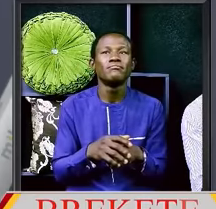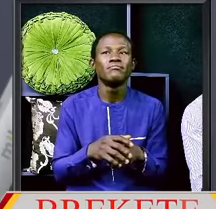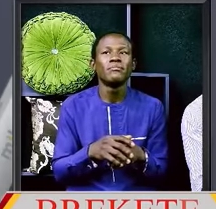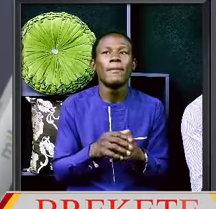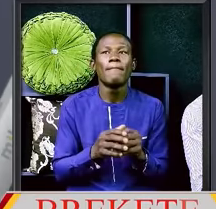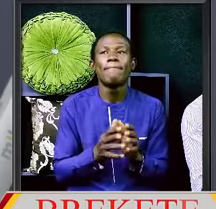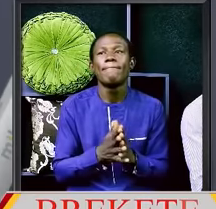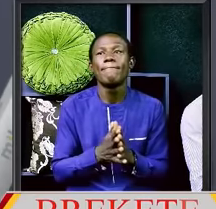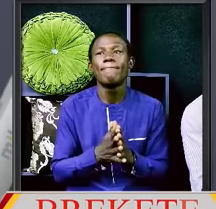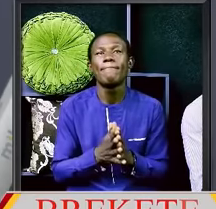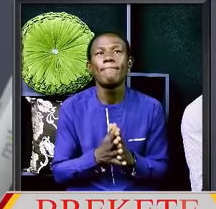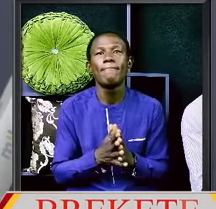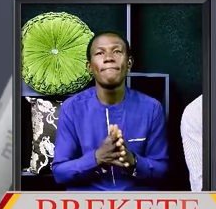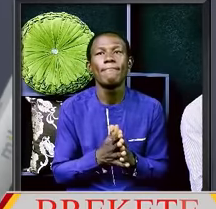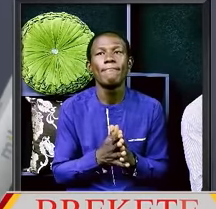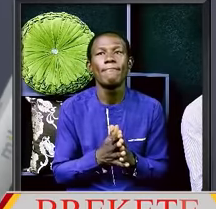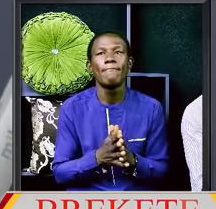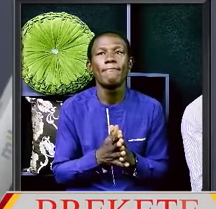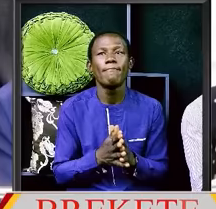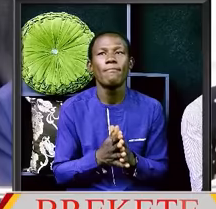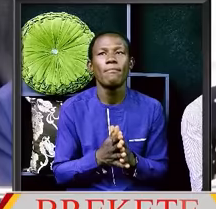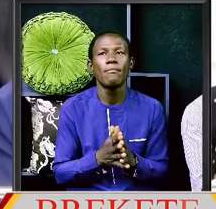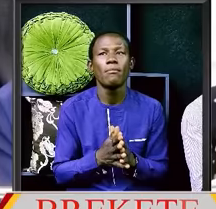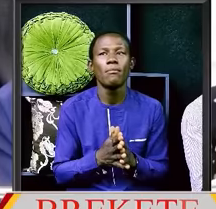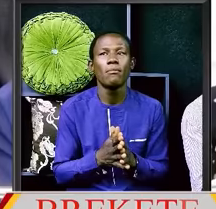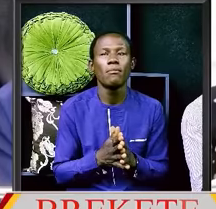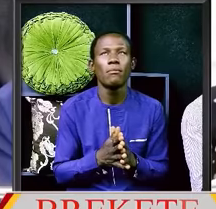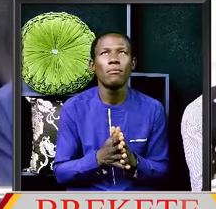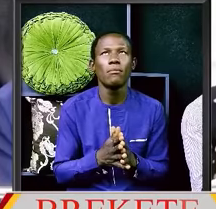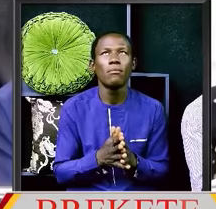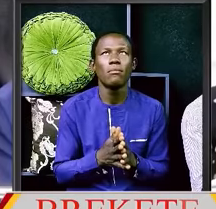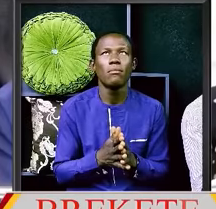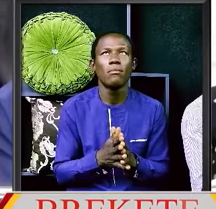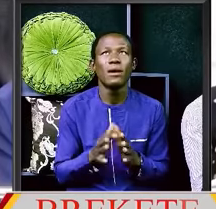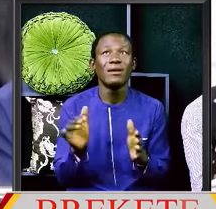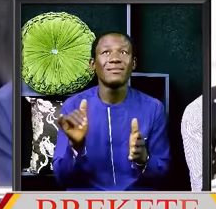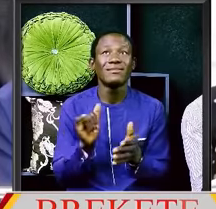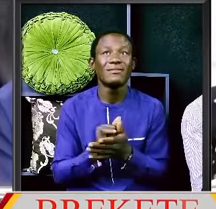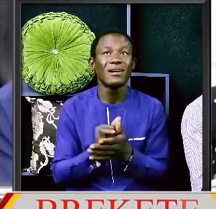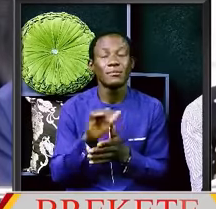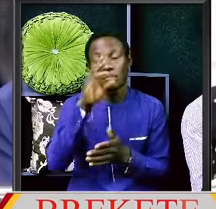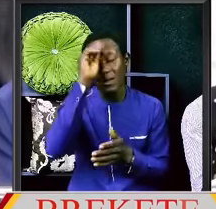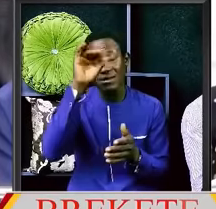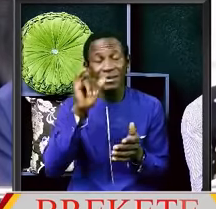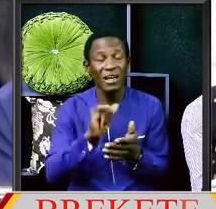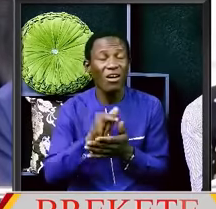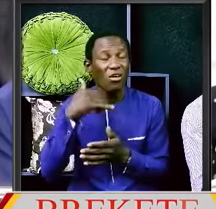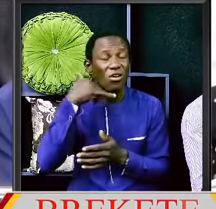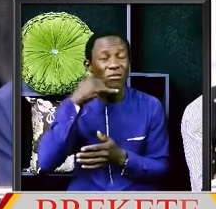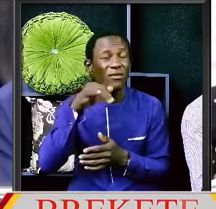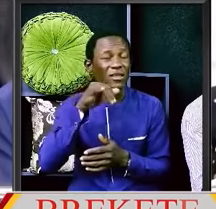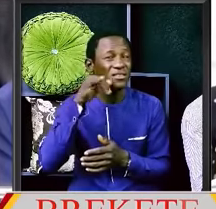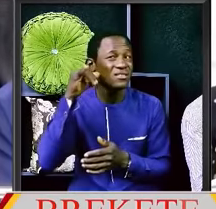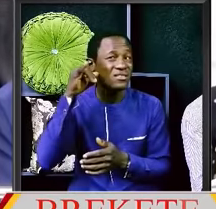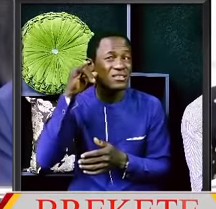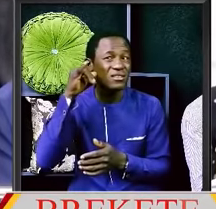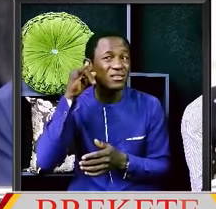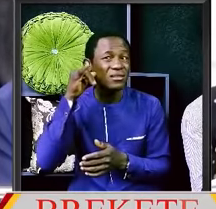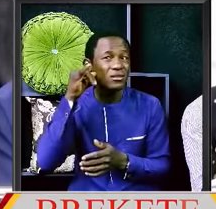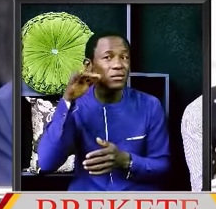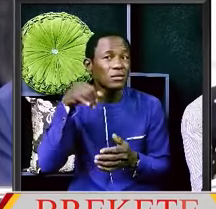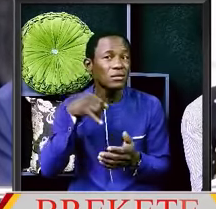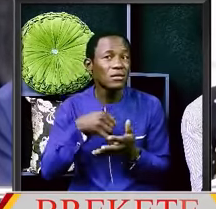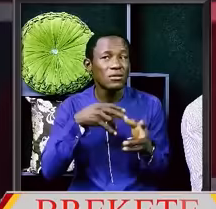sir? When this man called him yesterday, he did not, it looked like it was a staged call he made. But God